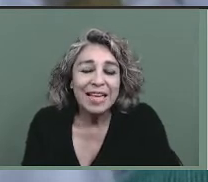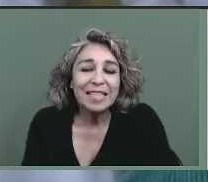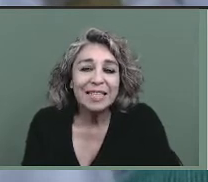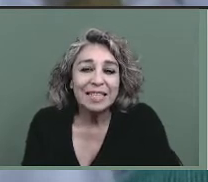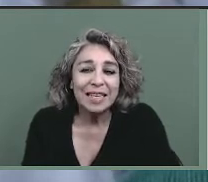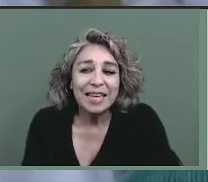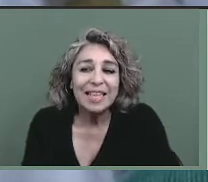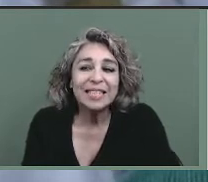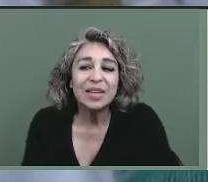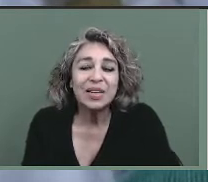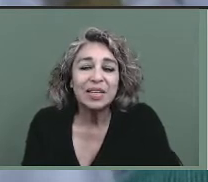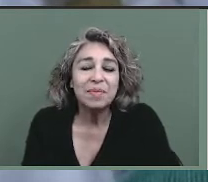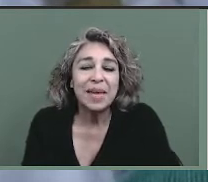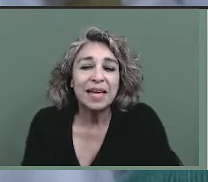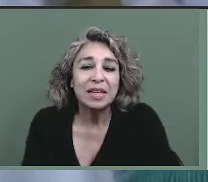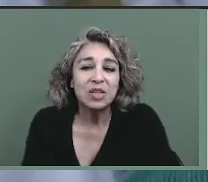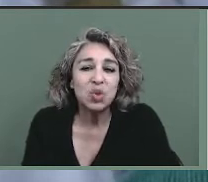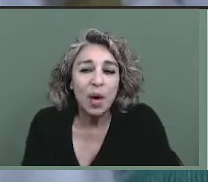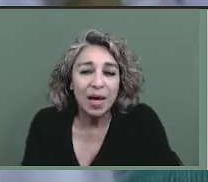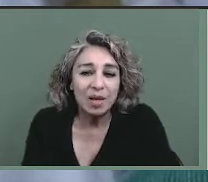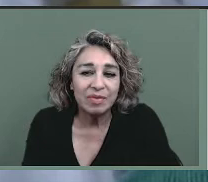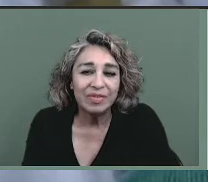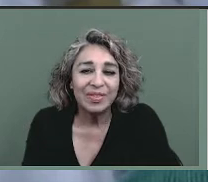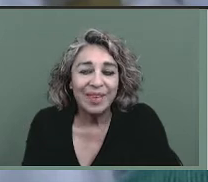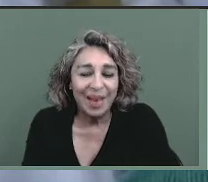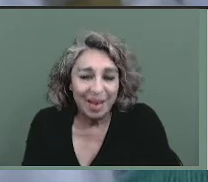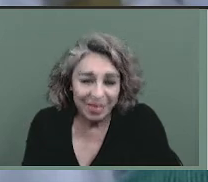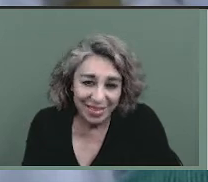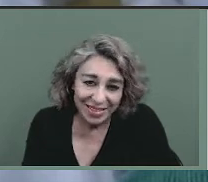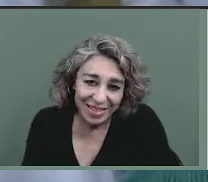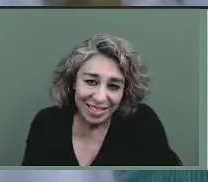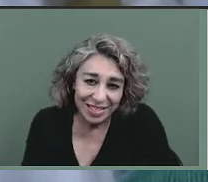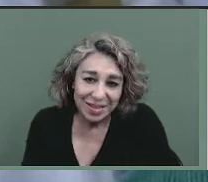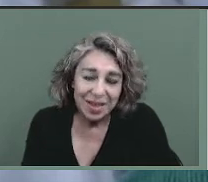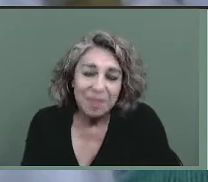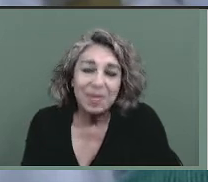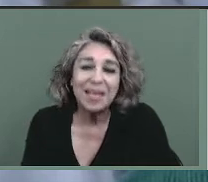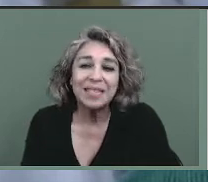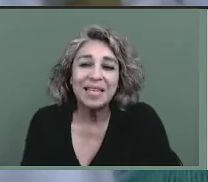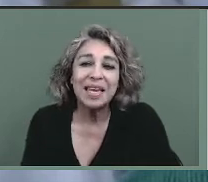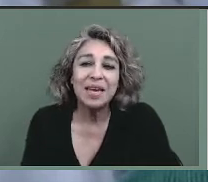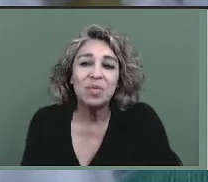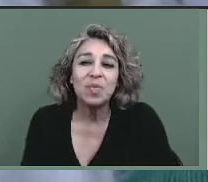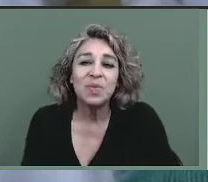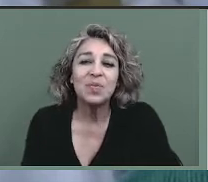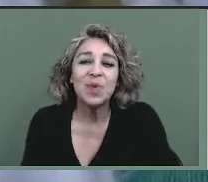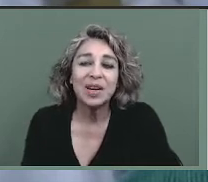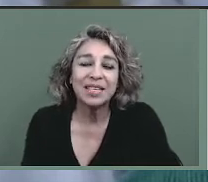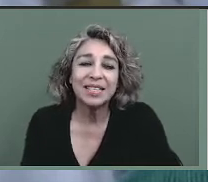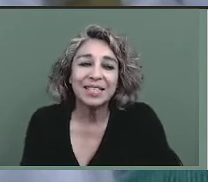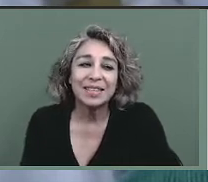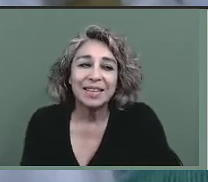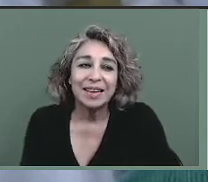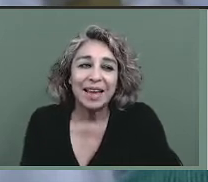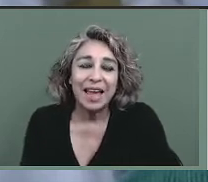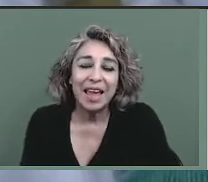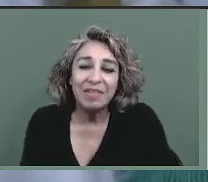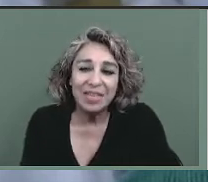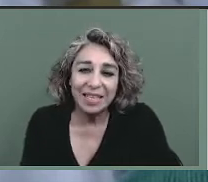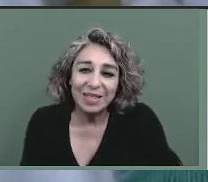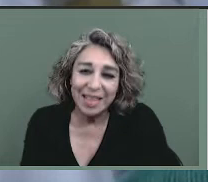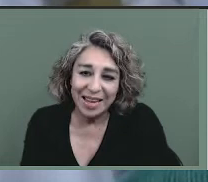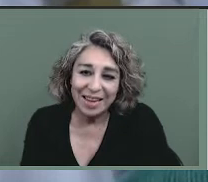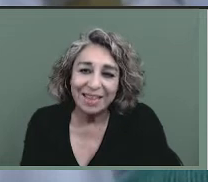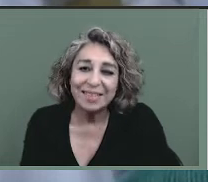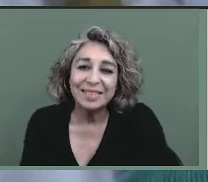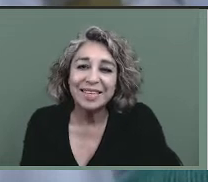And he says he's going to make 12 out of the 6 because he works every